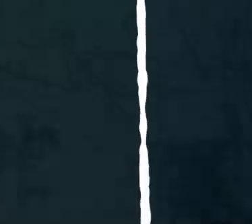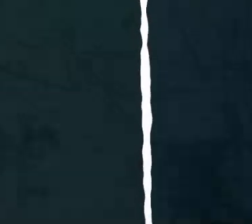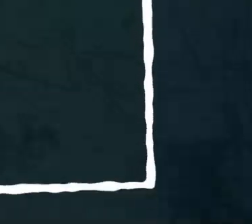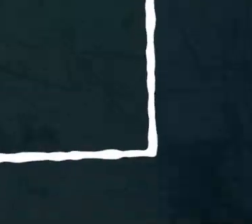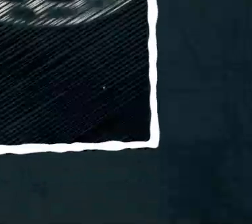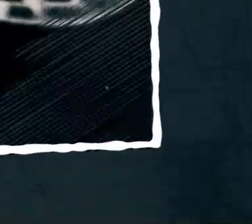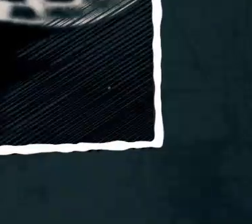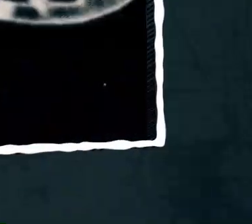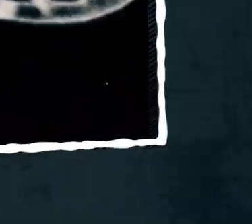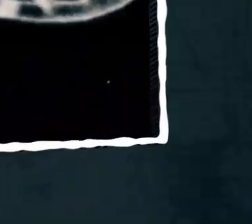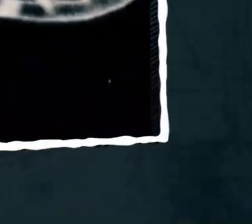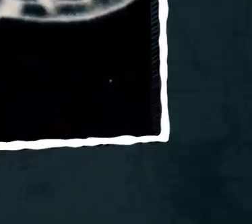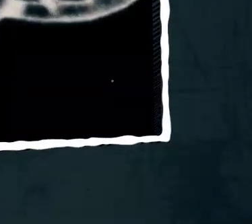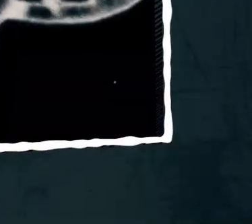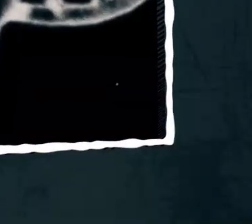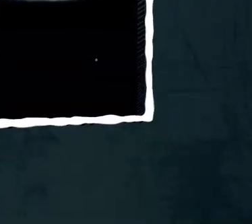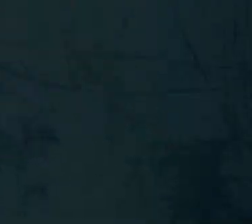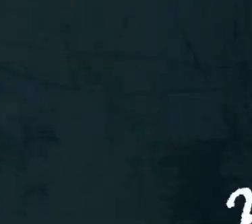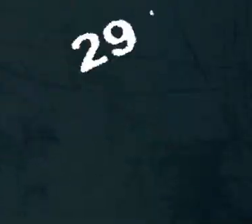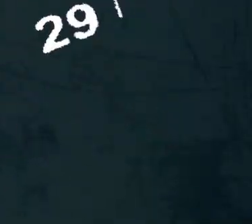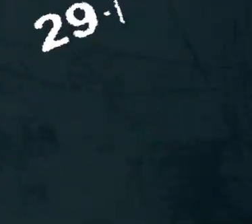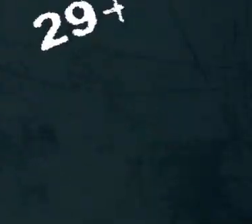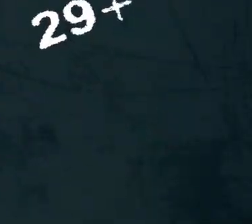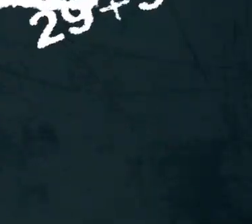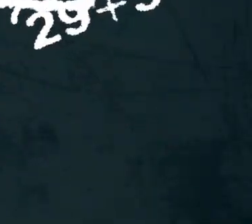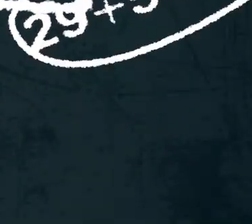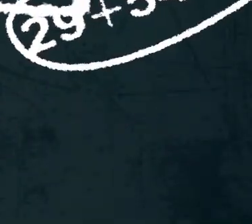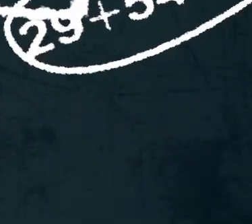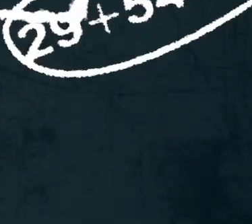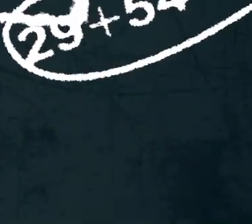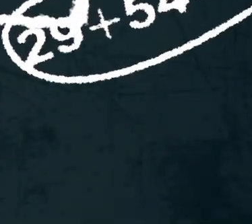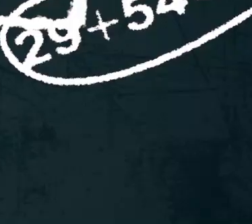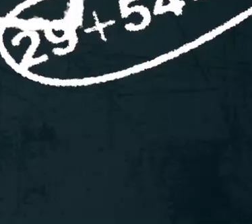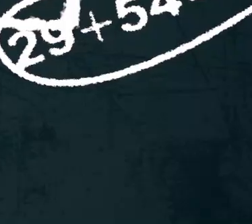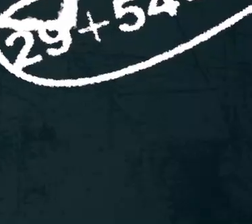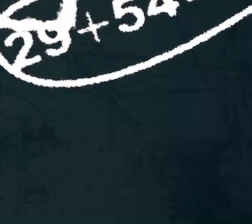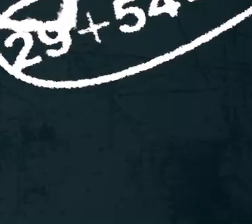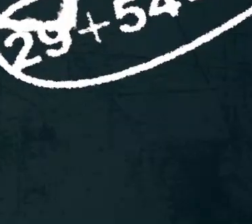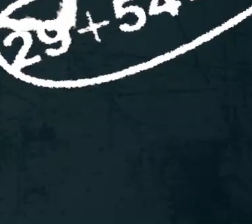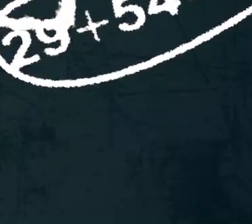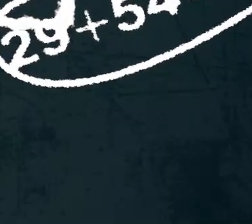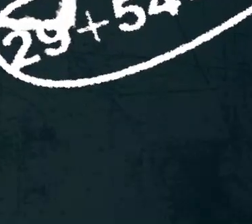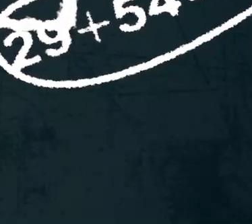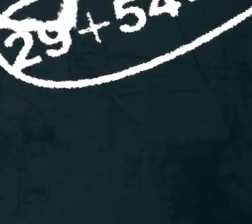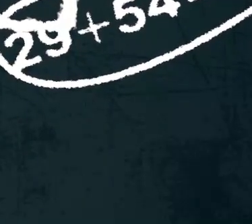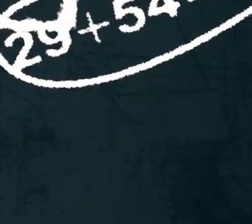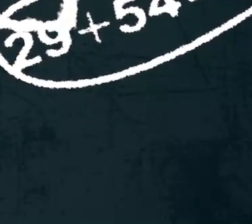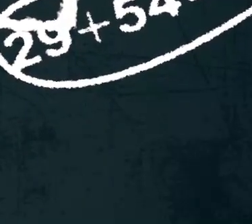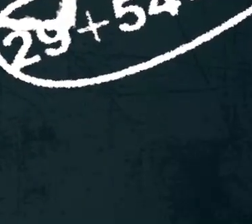Welcome to Study Time, a televised home learning program produced by Rwanda Basic Education